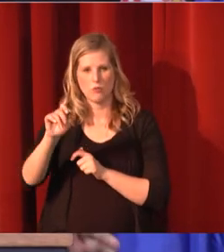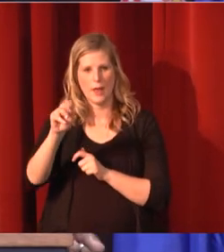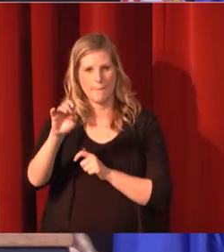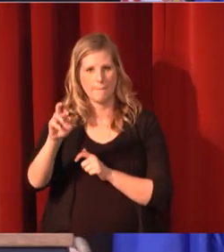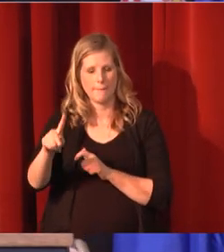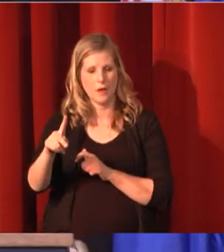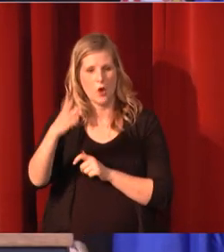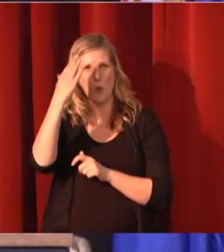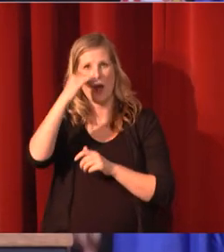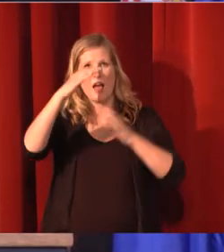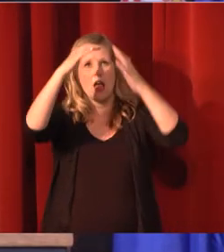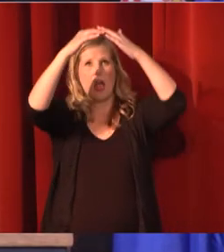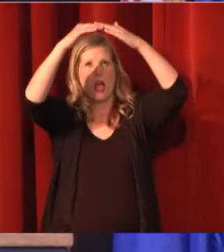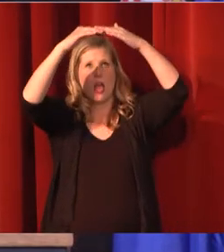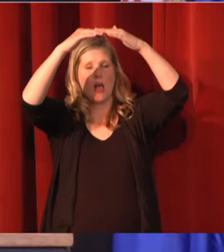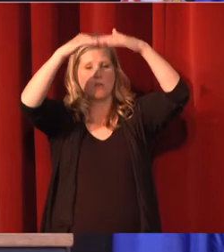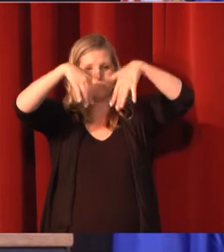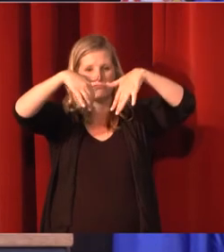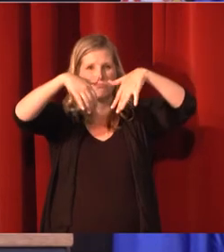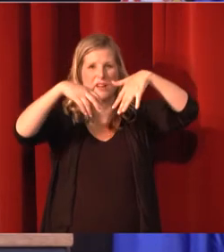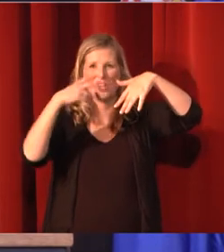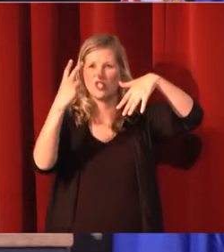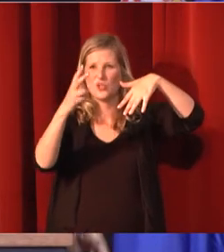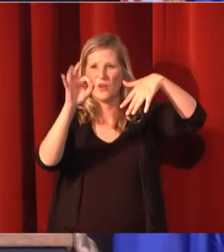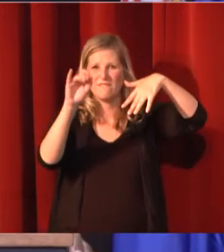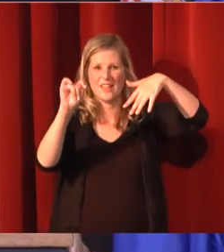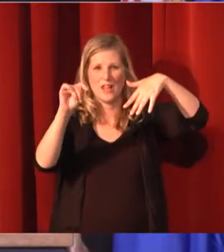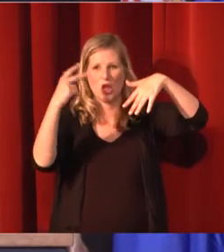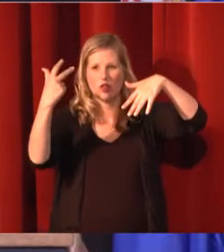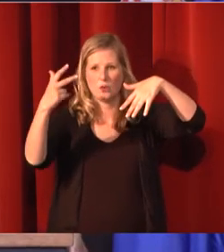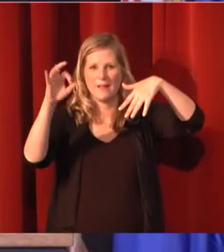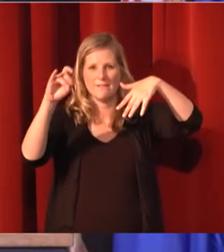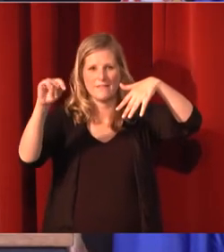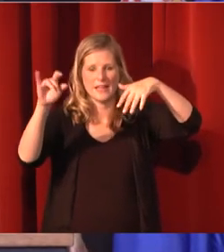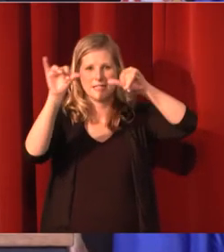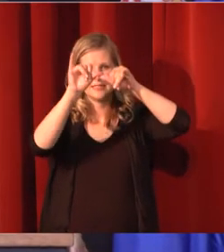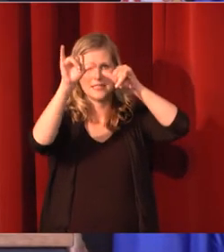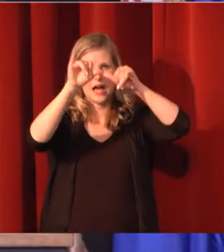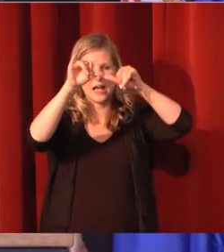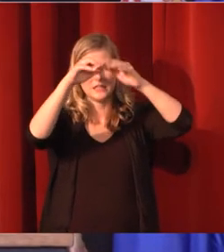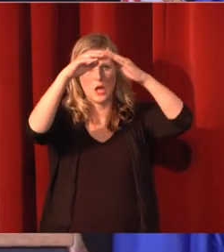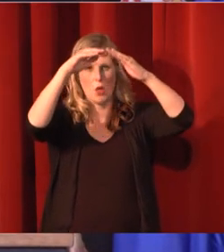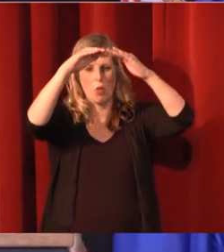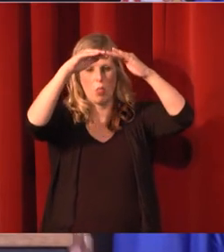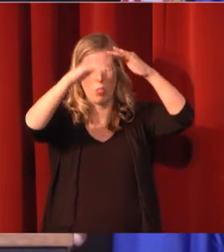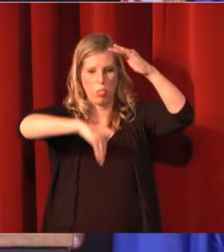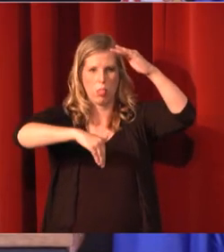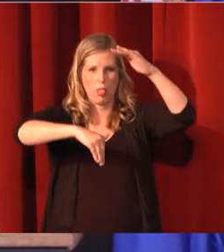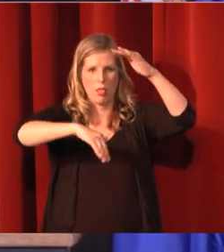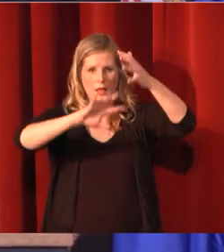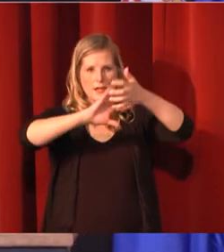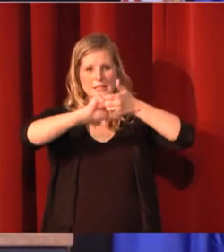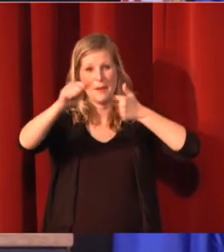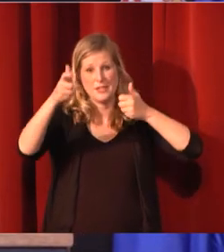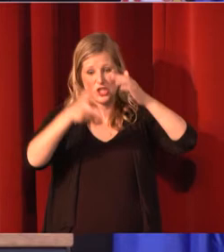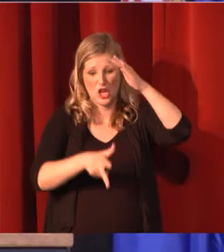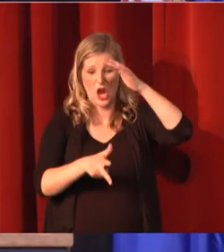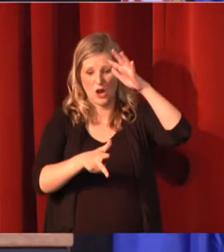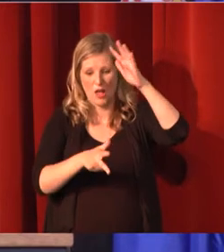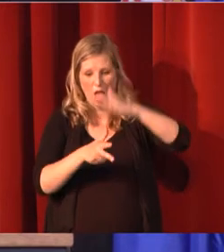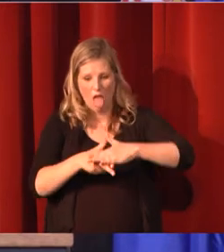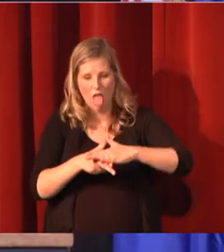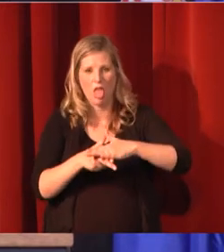ceiling approximately two feet by three feet in size detached from the ceiling and damaged a parked car below